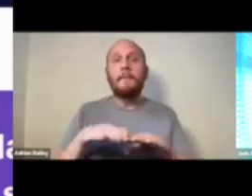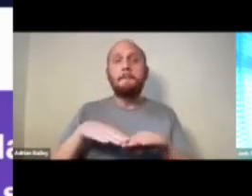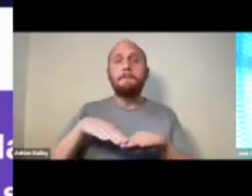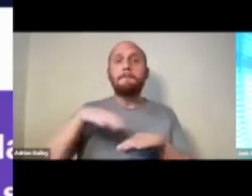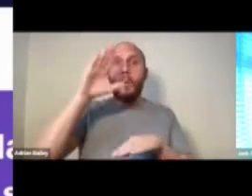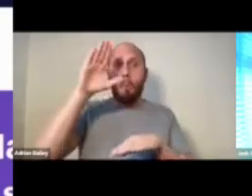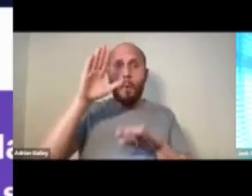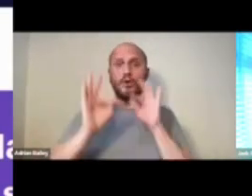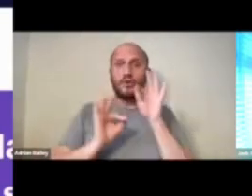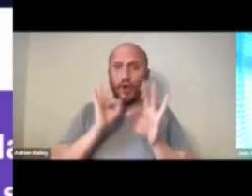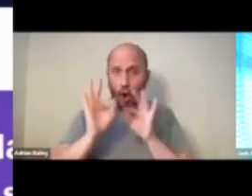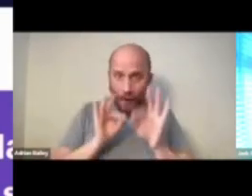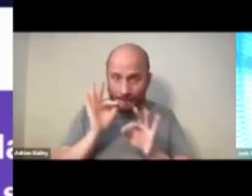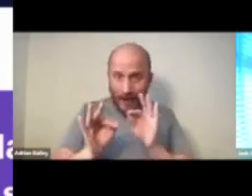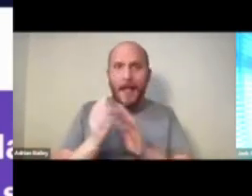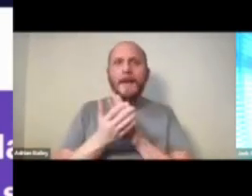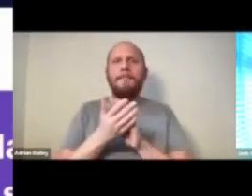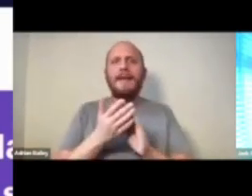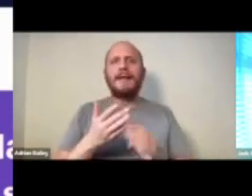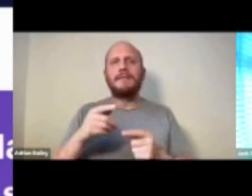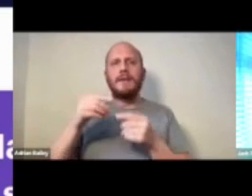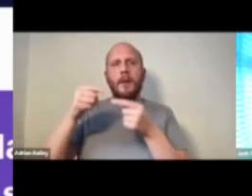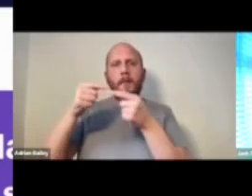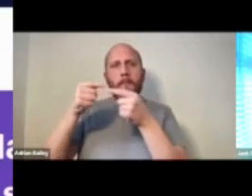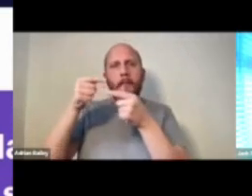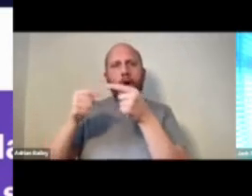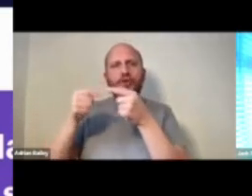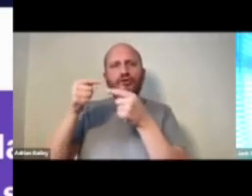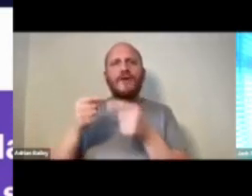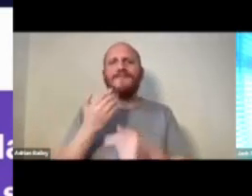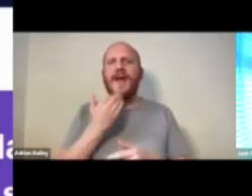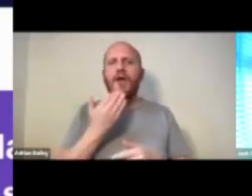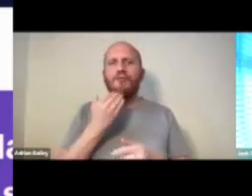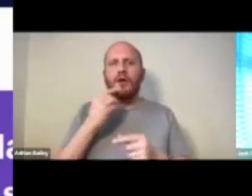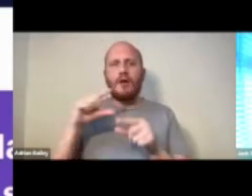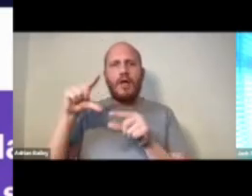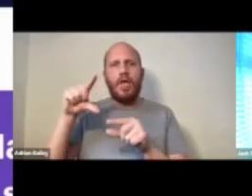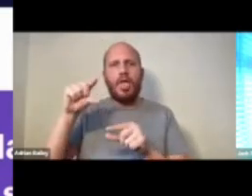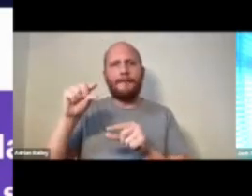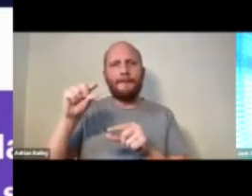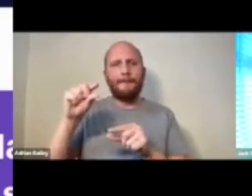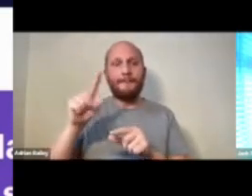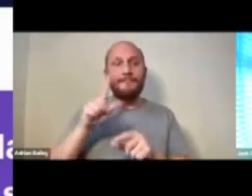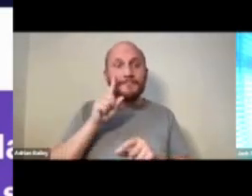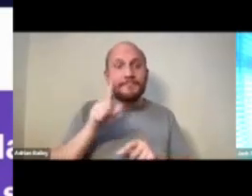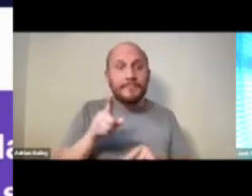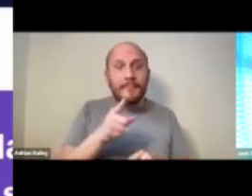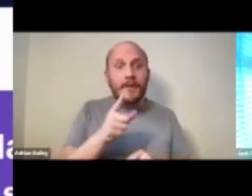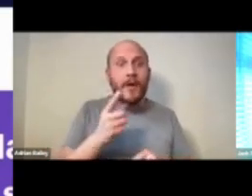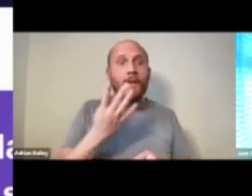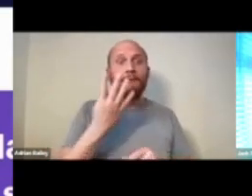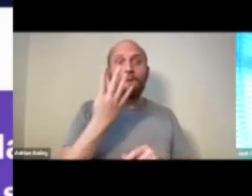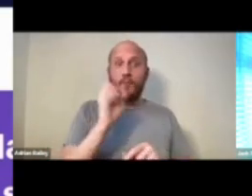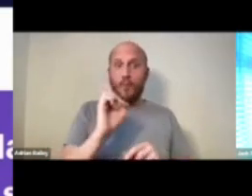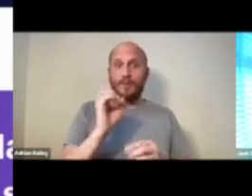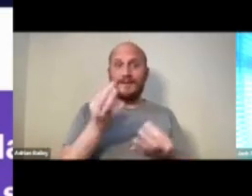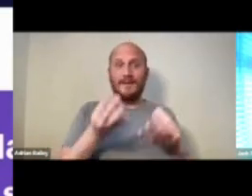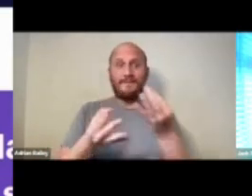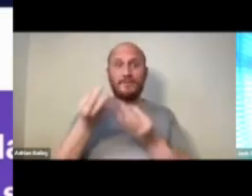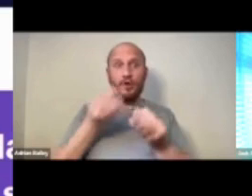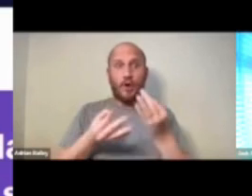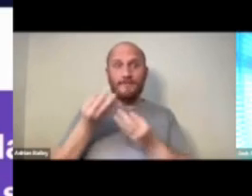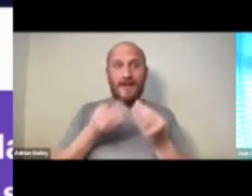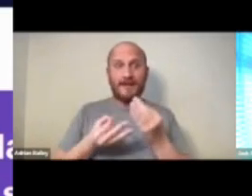of error. For example, you can see on the top row that collecting 40 surveys means a 15% margin of error, but